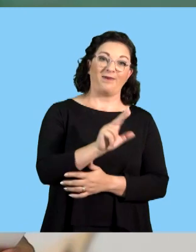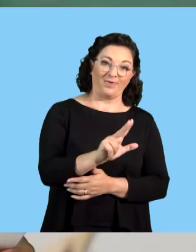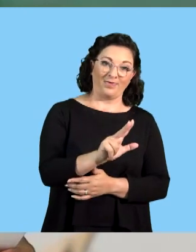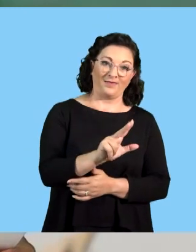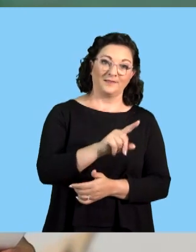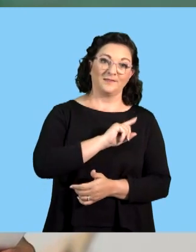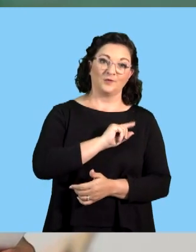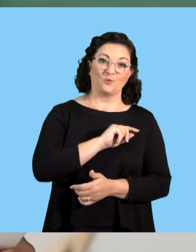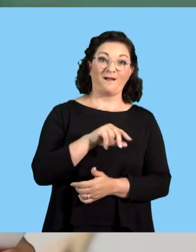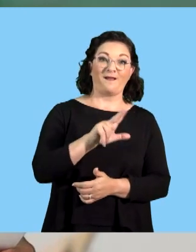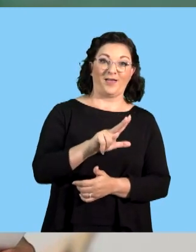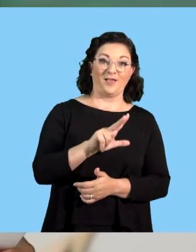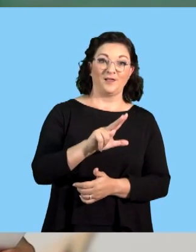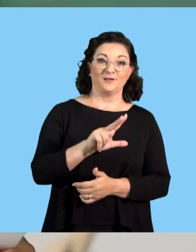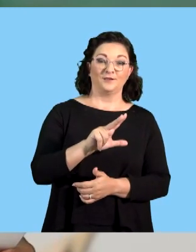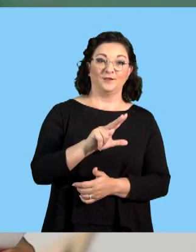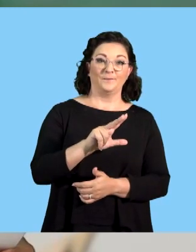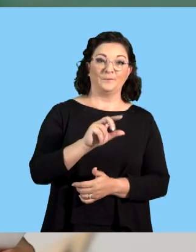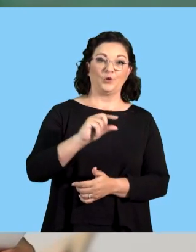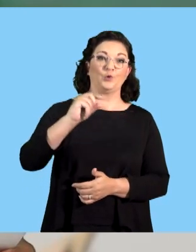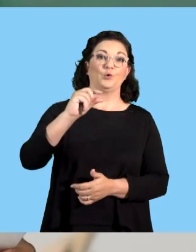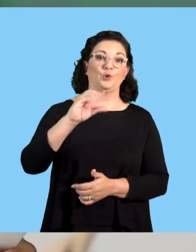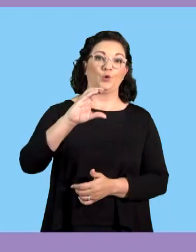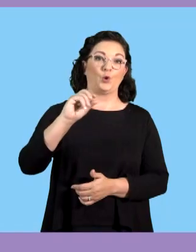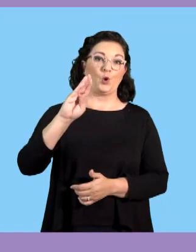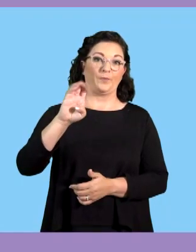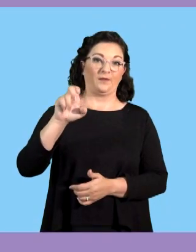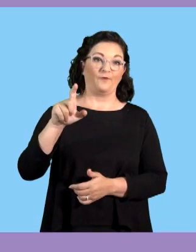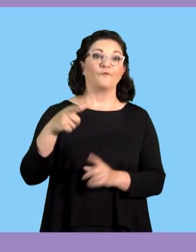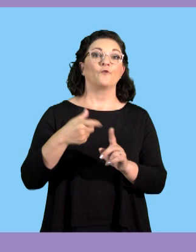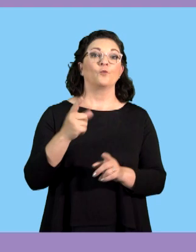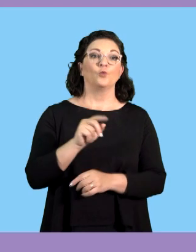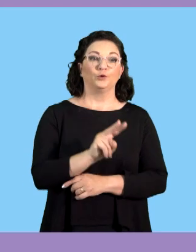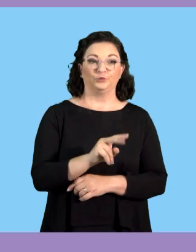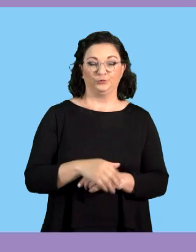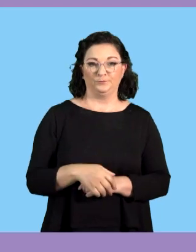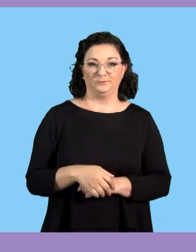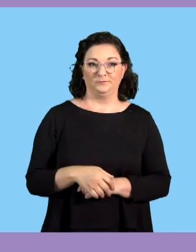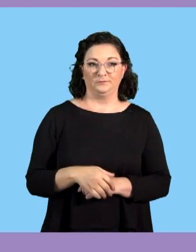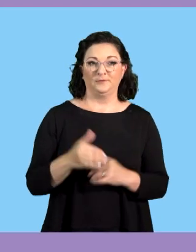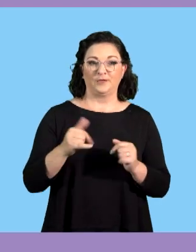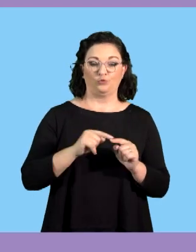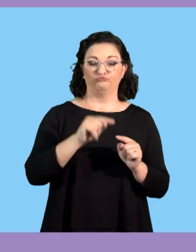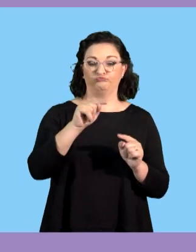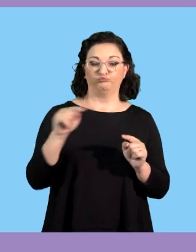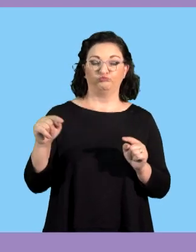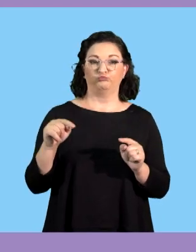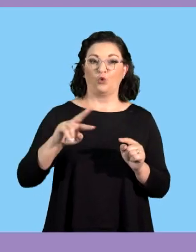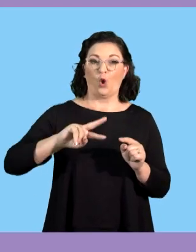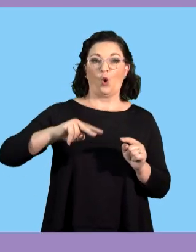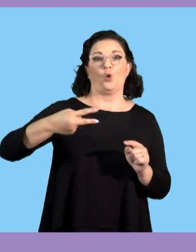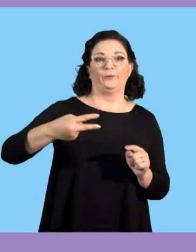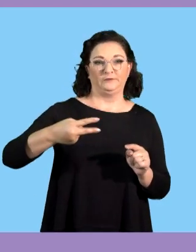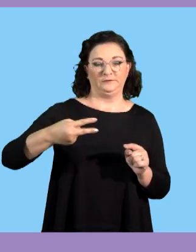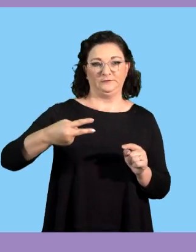a cube of 2. And square root is actually the opposite of